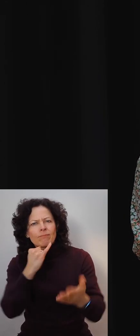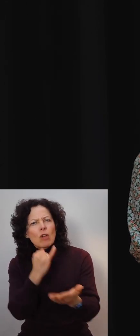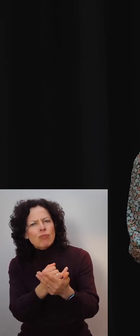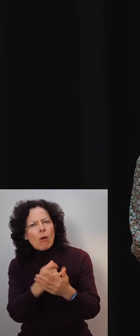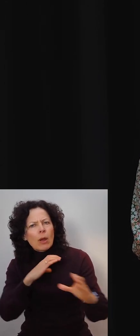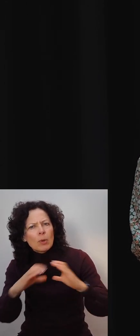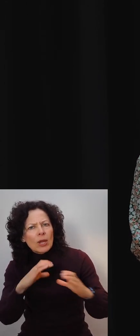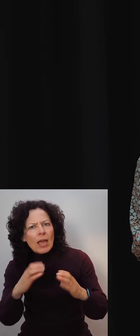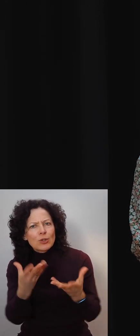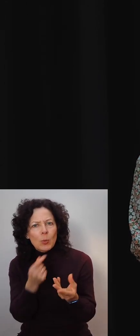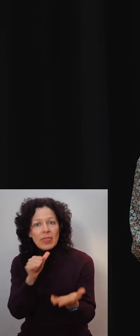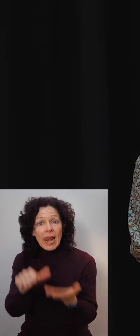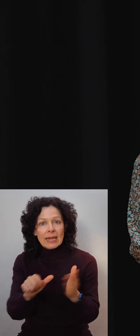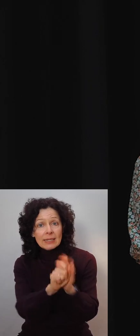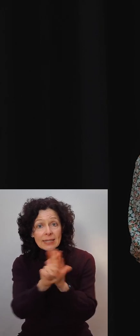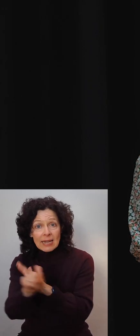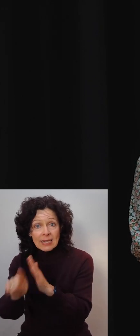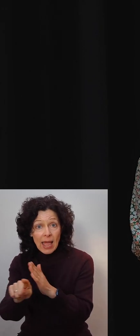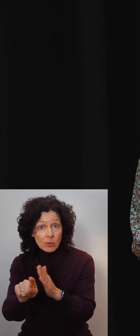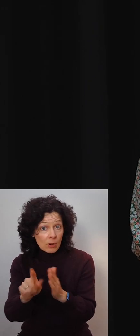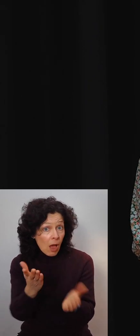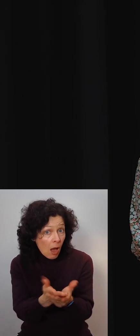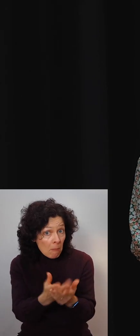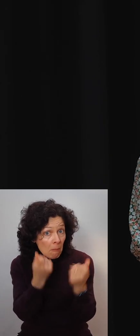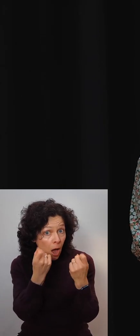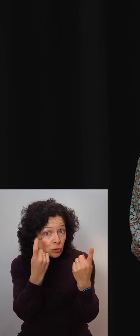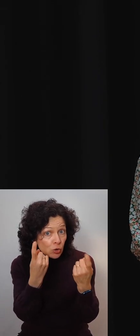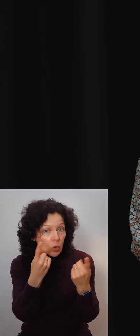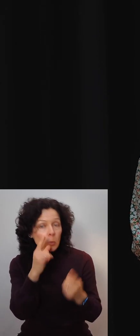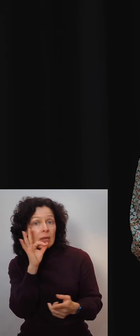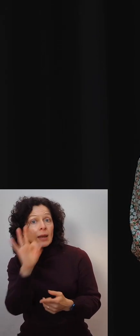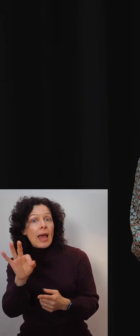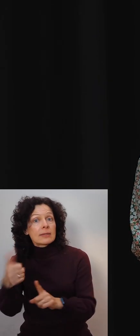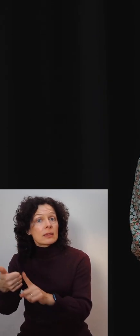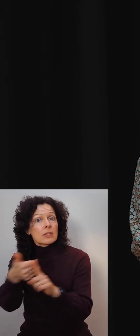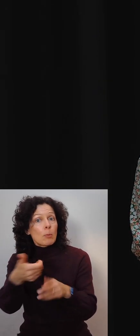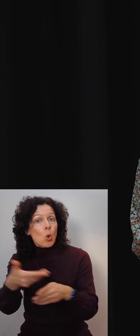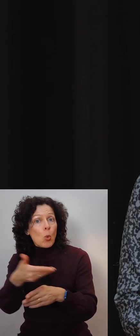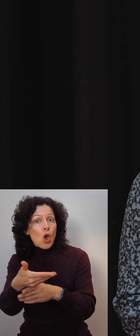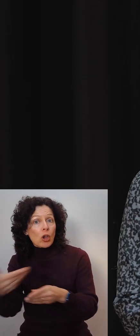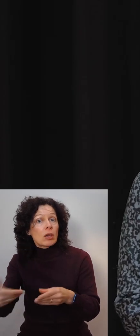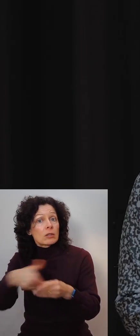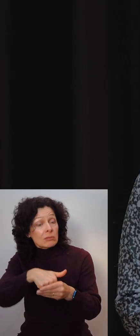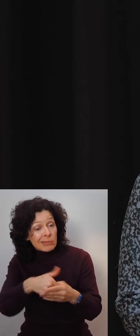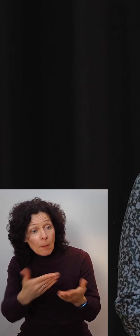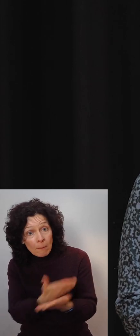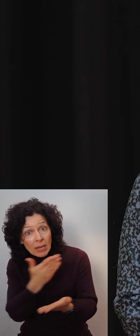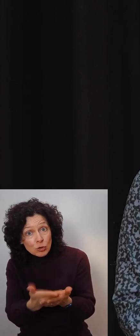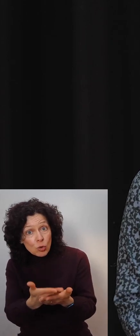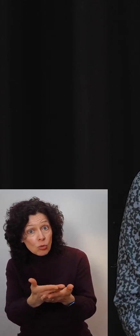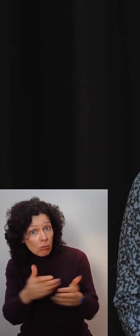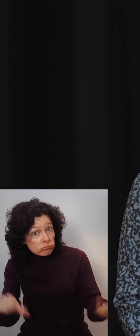letters that have gone out or it's just not been understood, then we can ask them to step in and make sure, that everything's okay. They run lunchtime